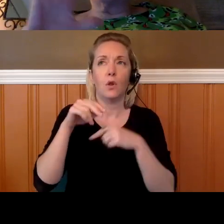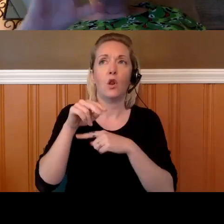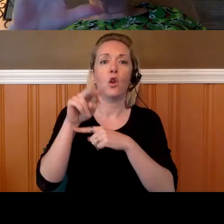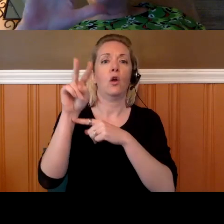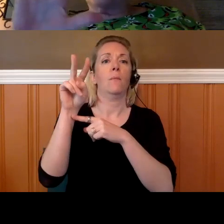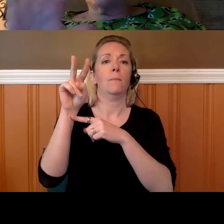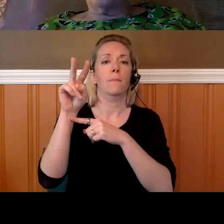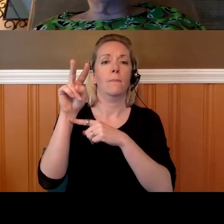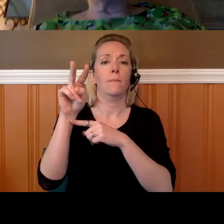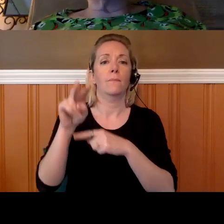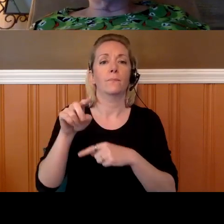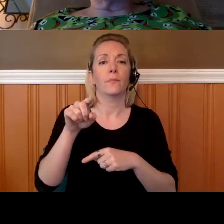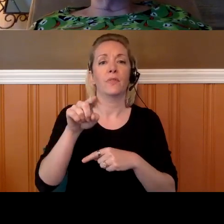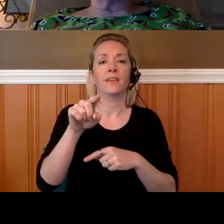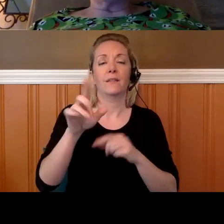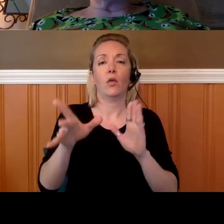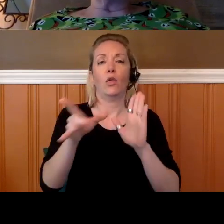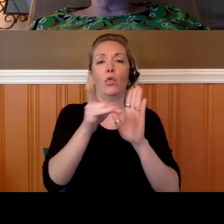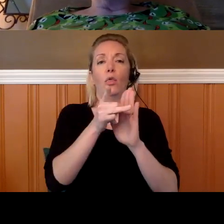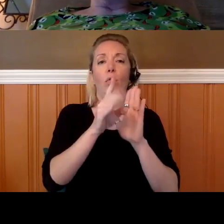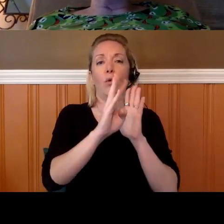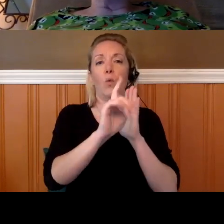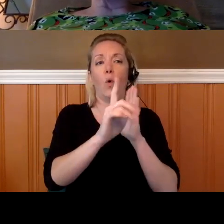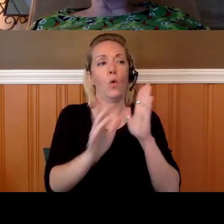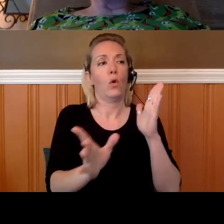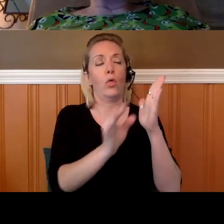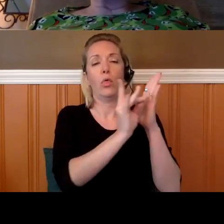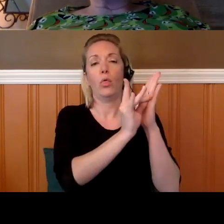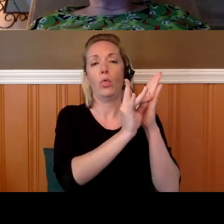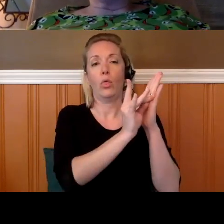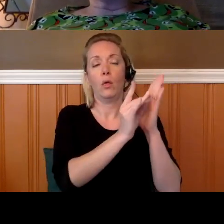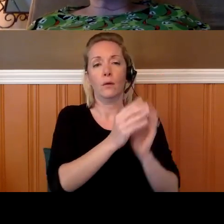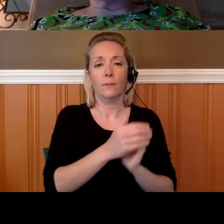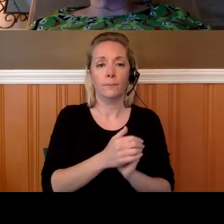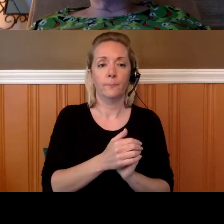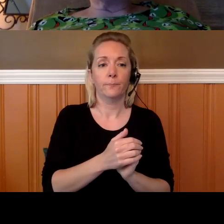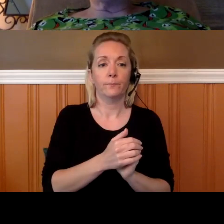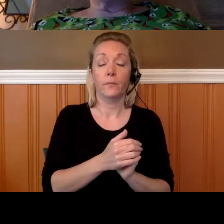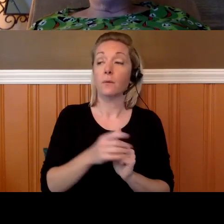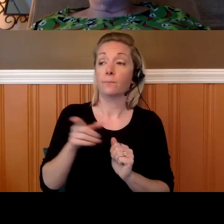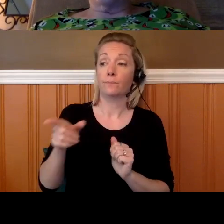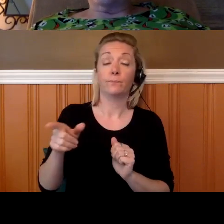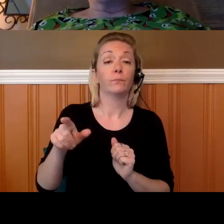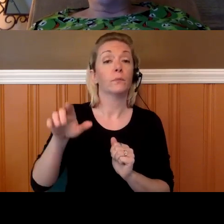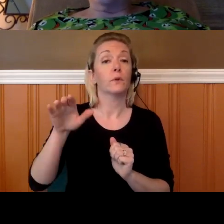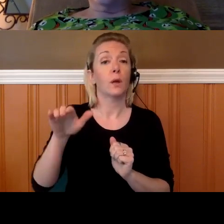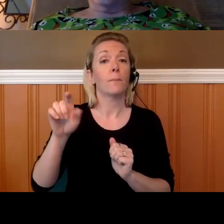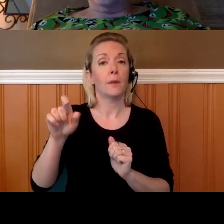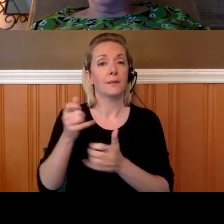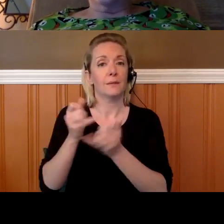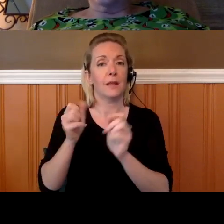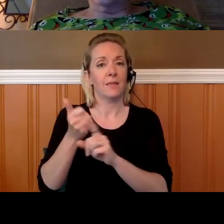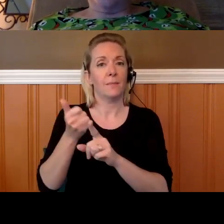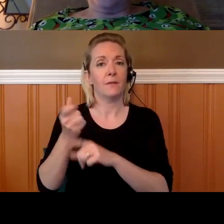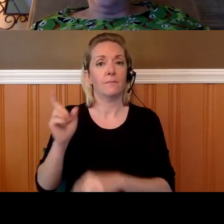is actually Velcroed up on the wall. In order to get the toy, the child needs to go independently to